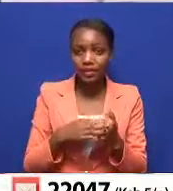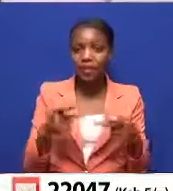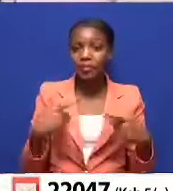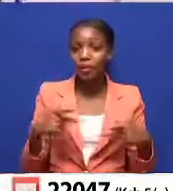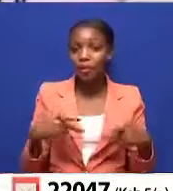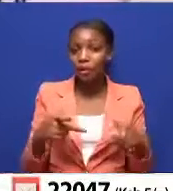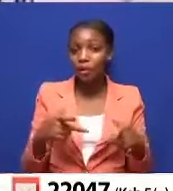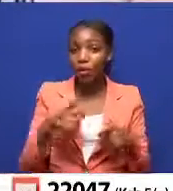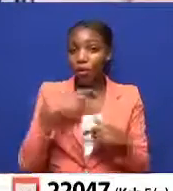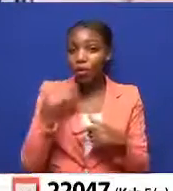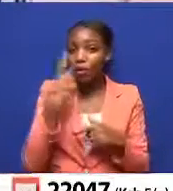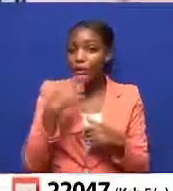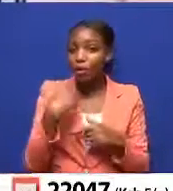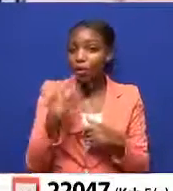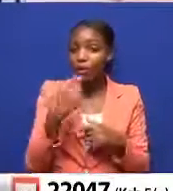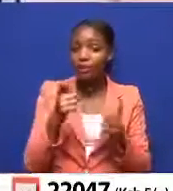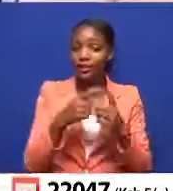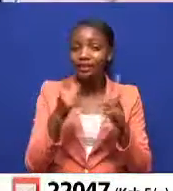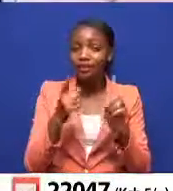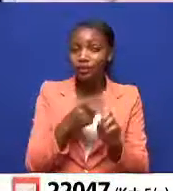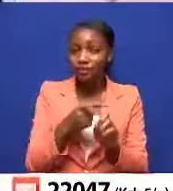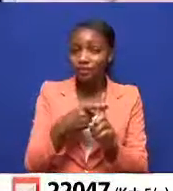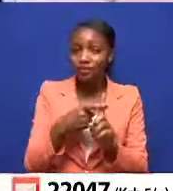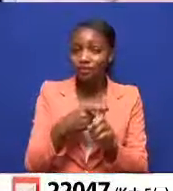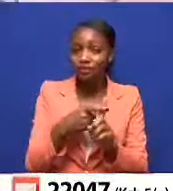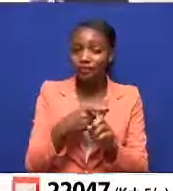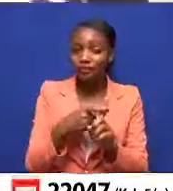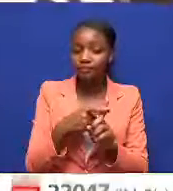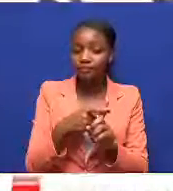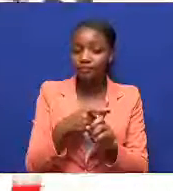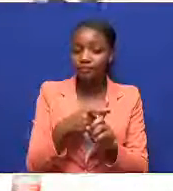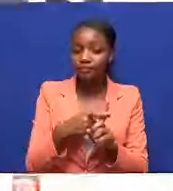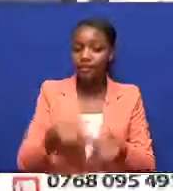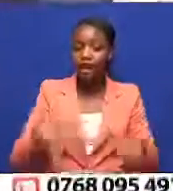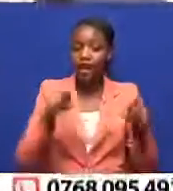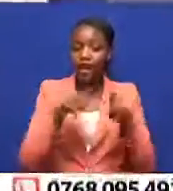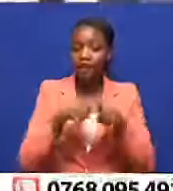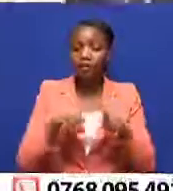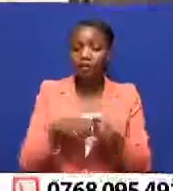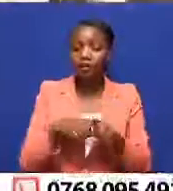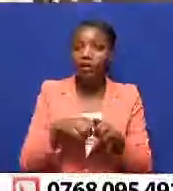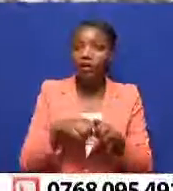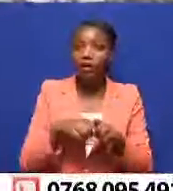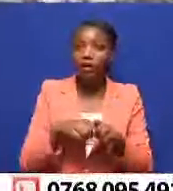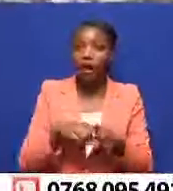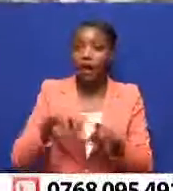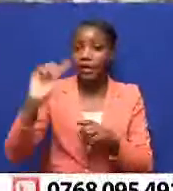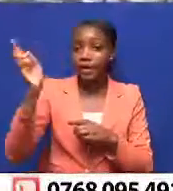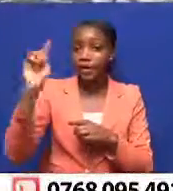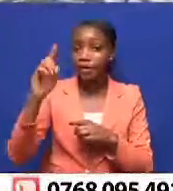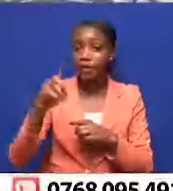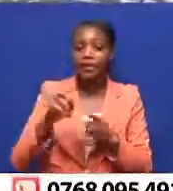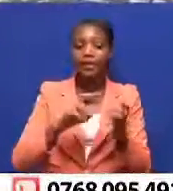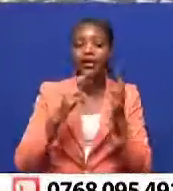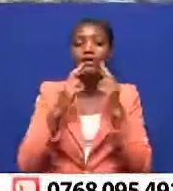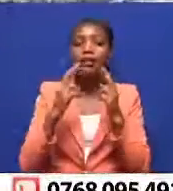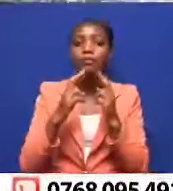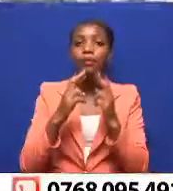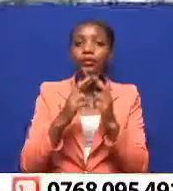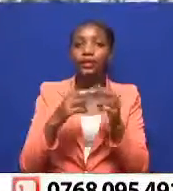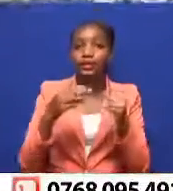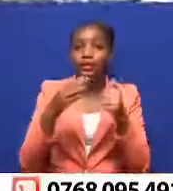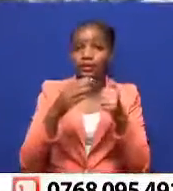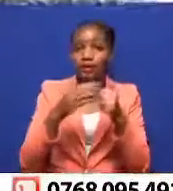people who have now tested positive. Kati ya visa hivyo, Nairobi imeandikisha visa 90,